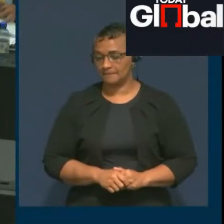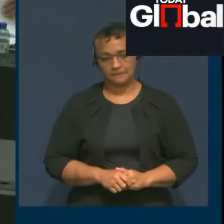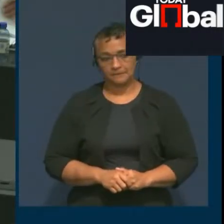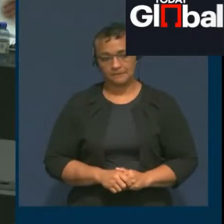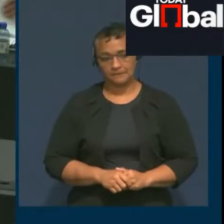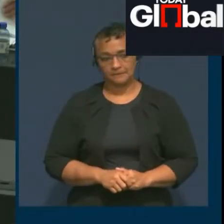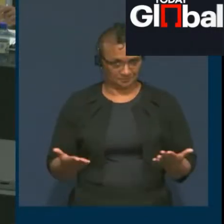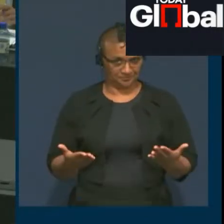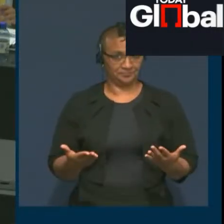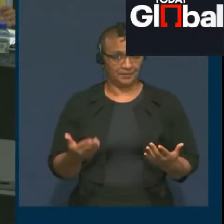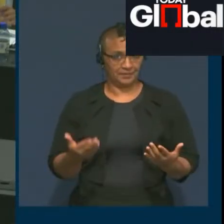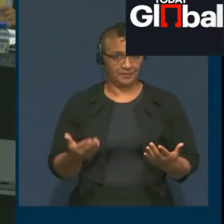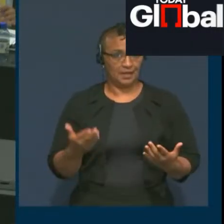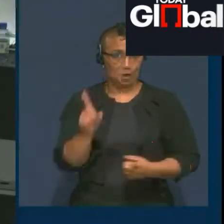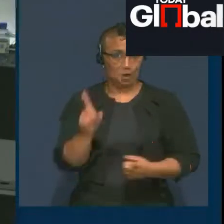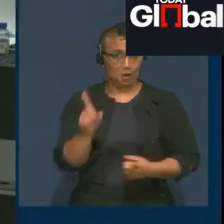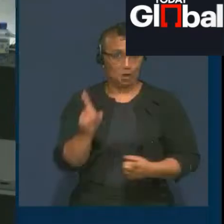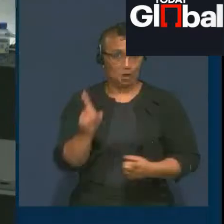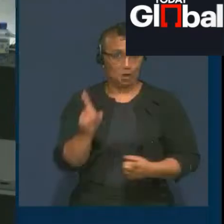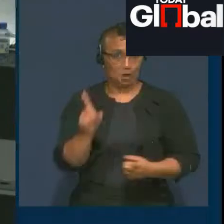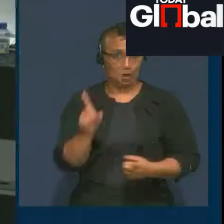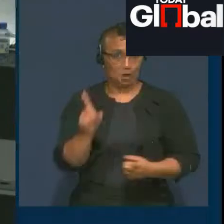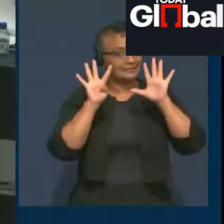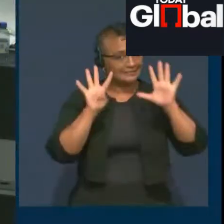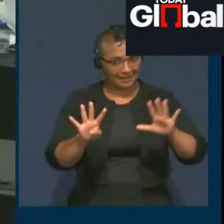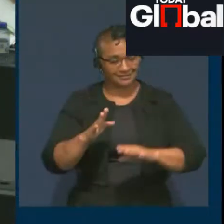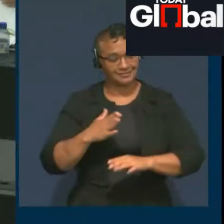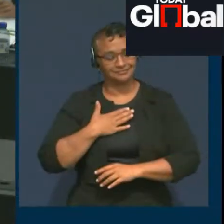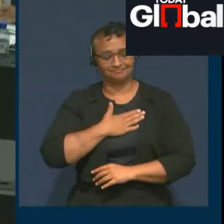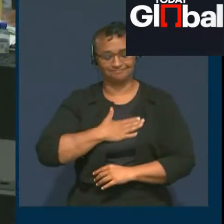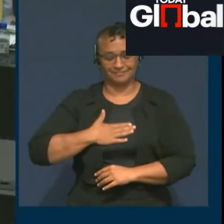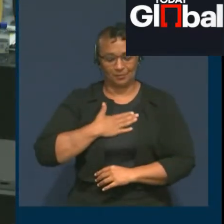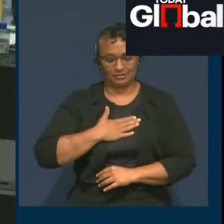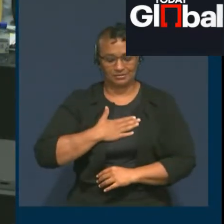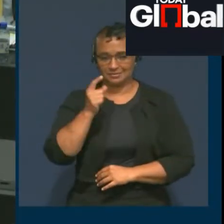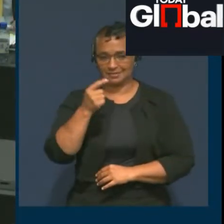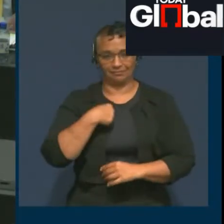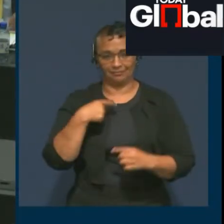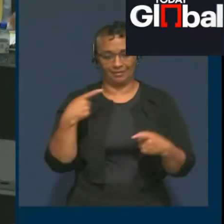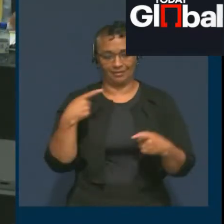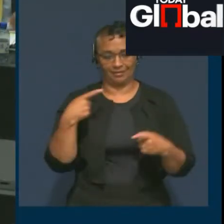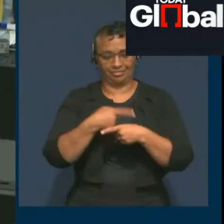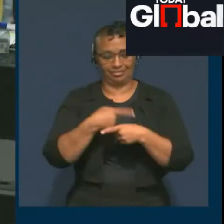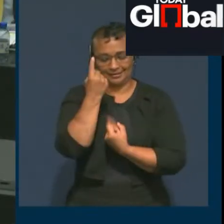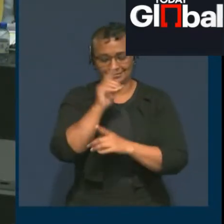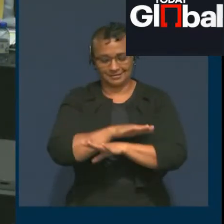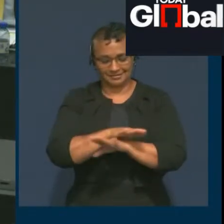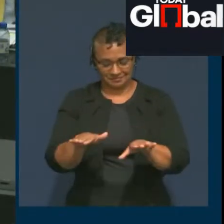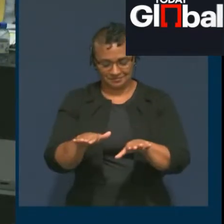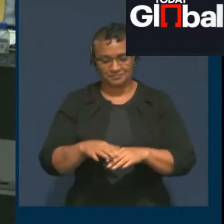9. My apologies for having misunderstood.